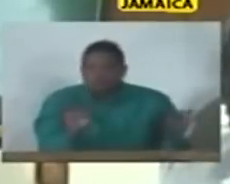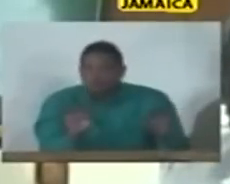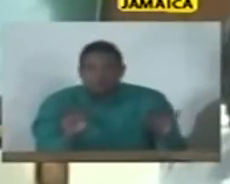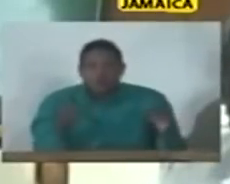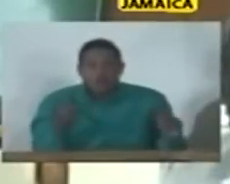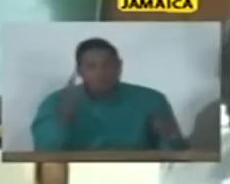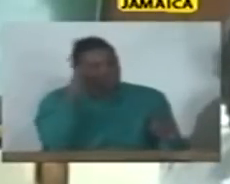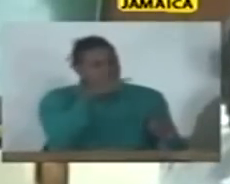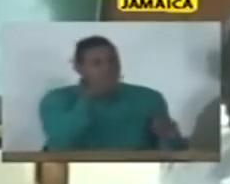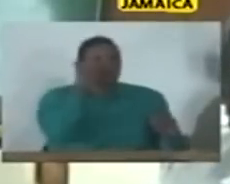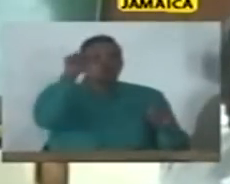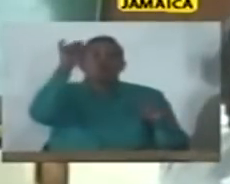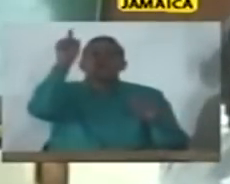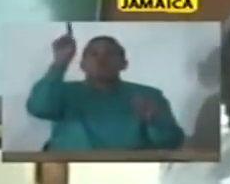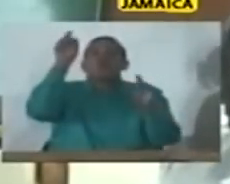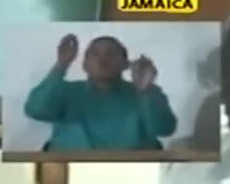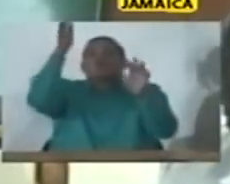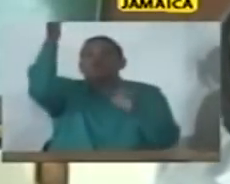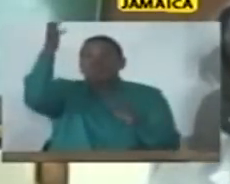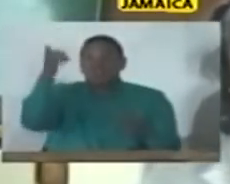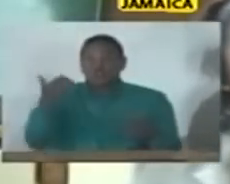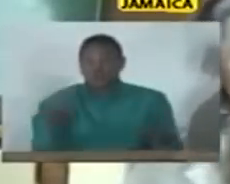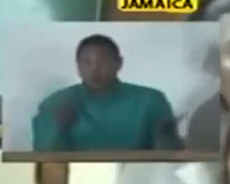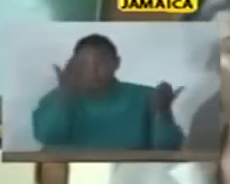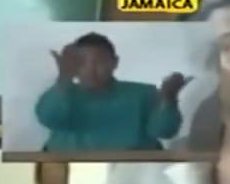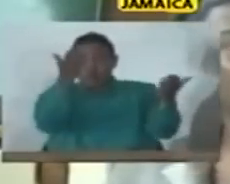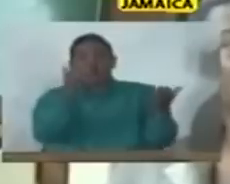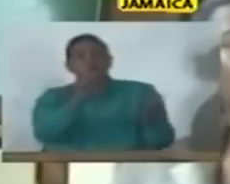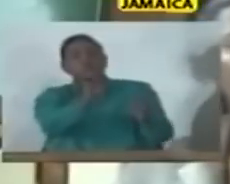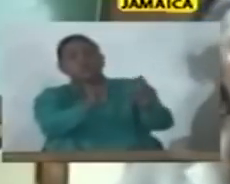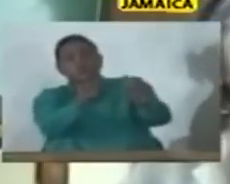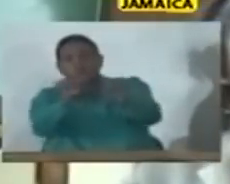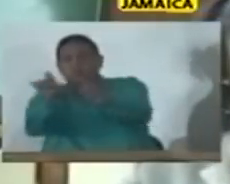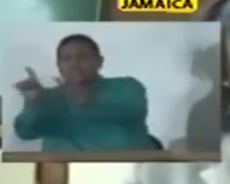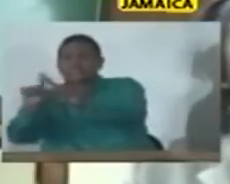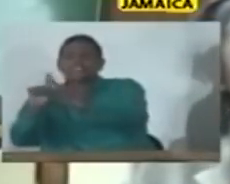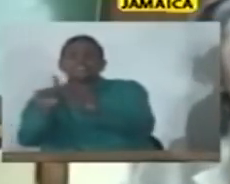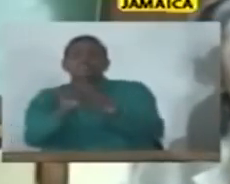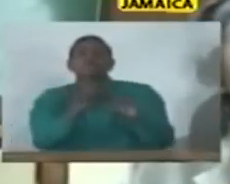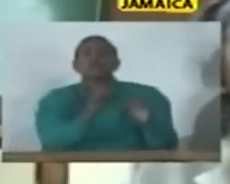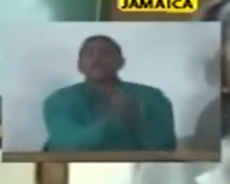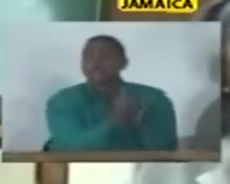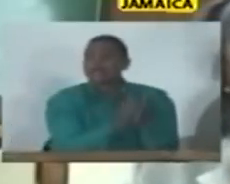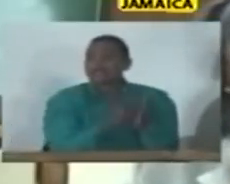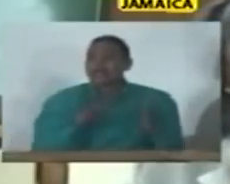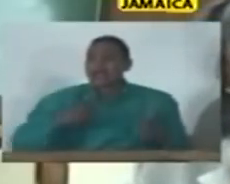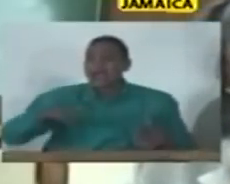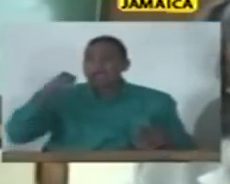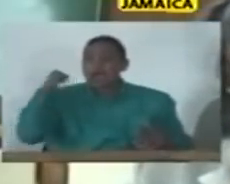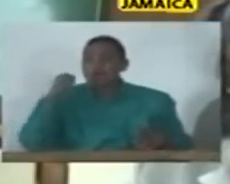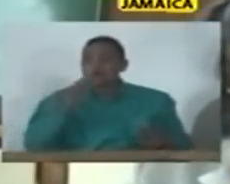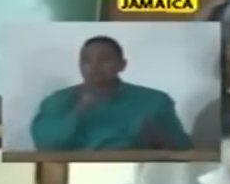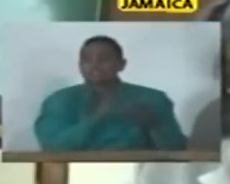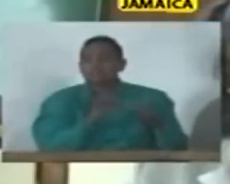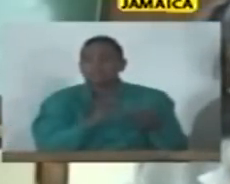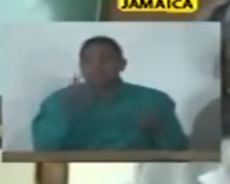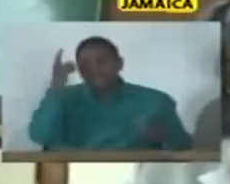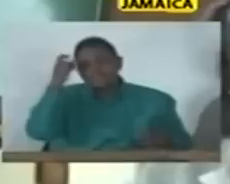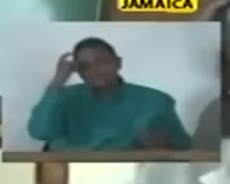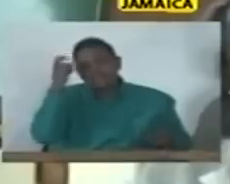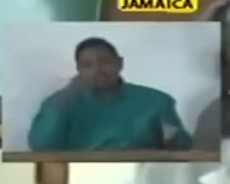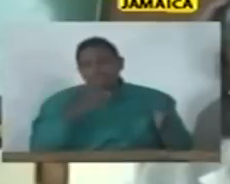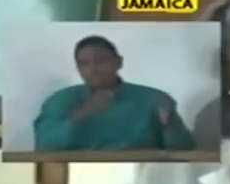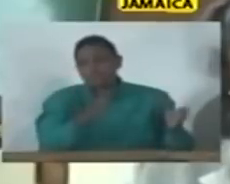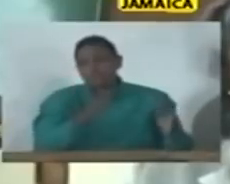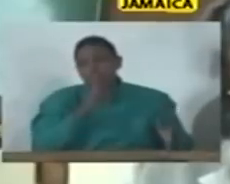forward. Inquiries are being made of the relevant agencies. I will not speak in a speculative manner in order